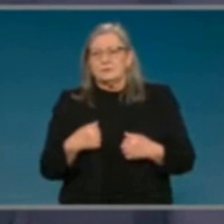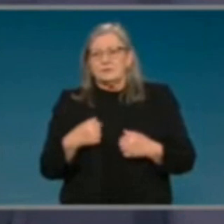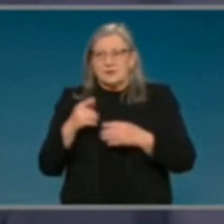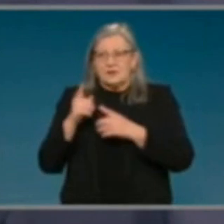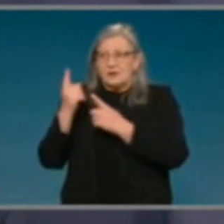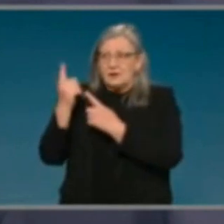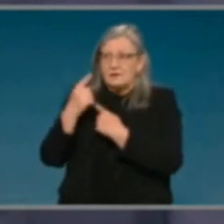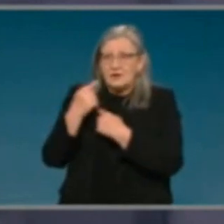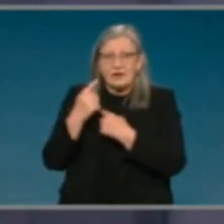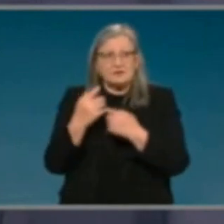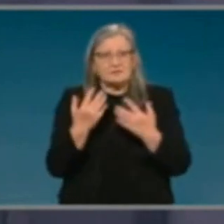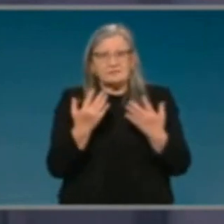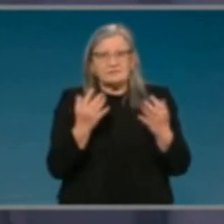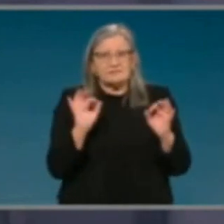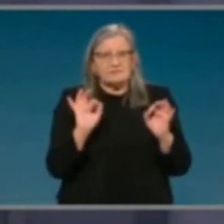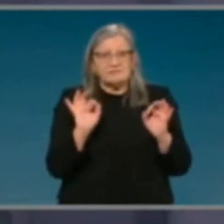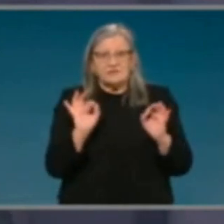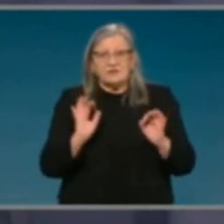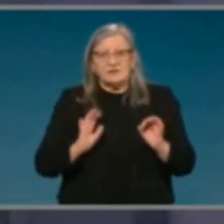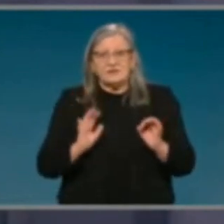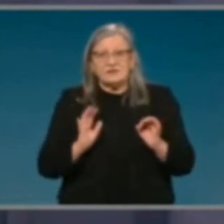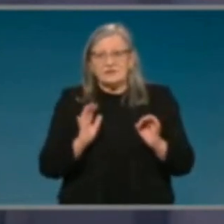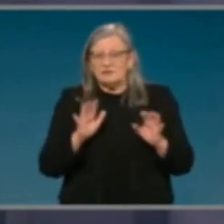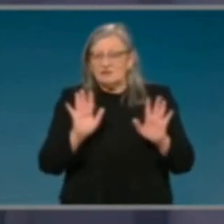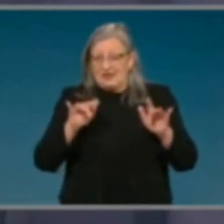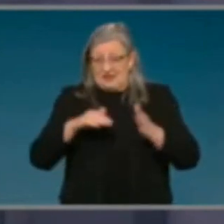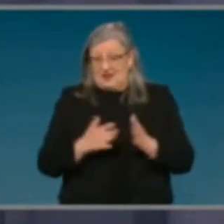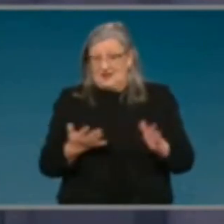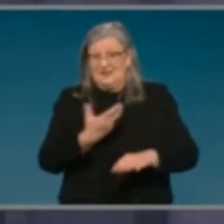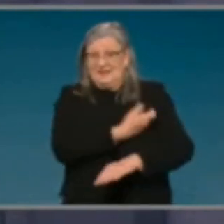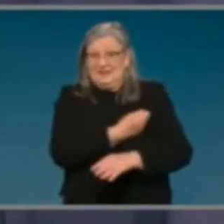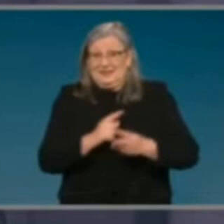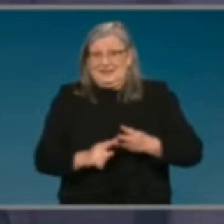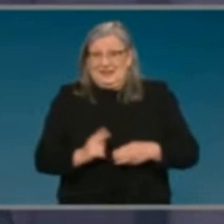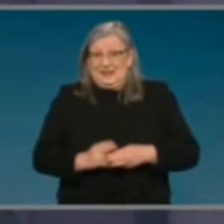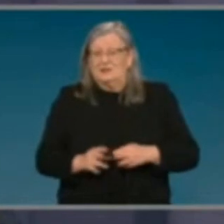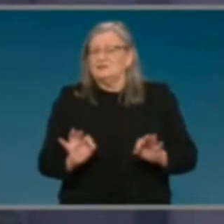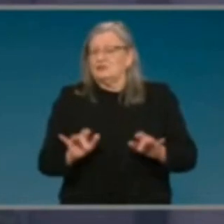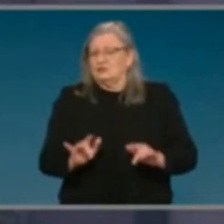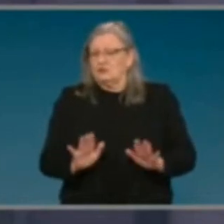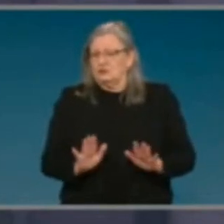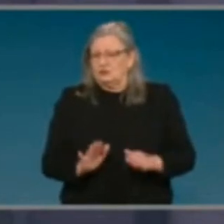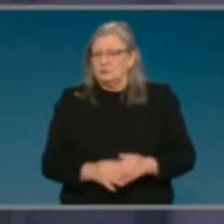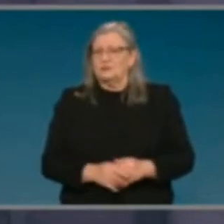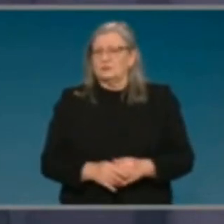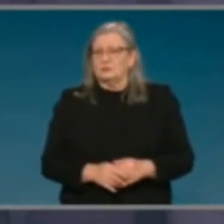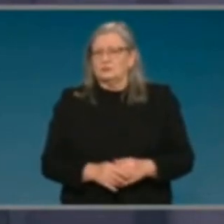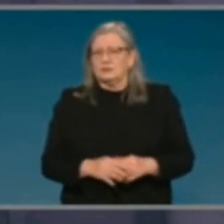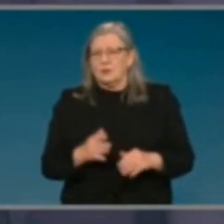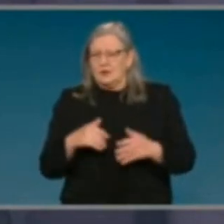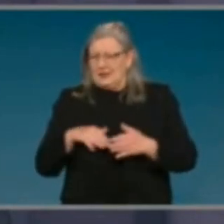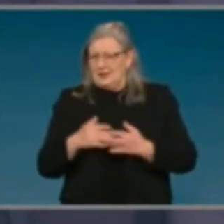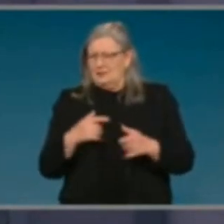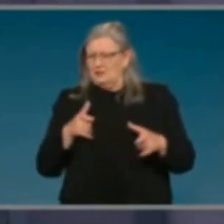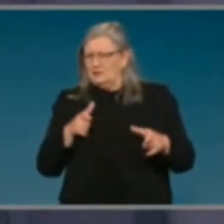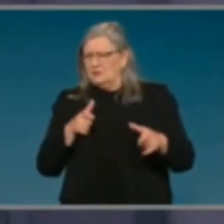that there is any breach to the integrity of the vaccine program, but we will follow the medical advice